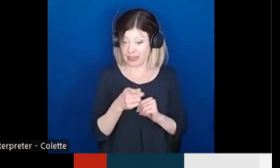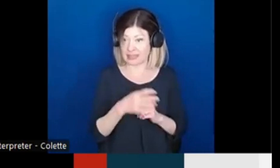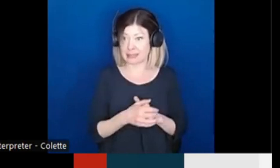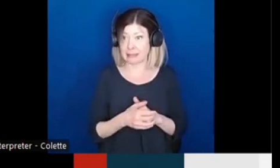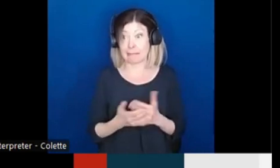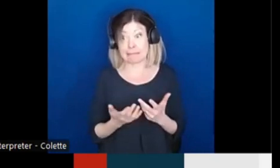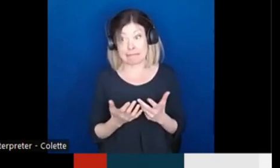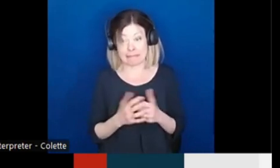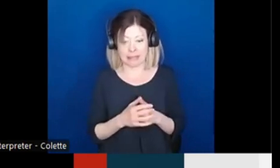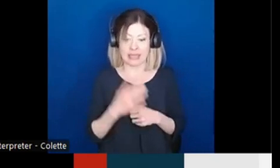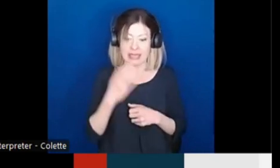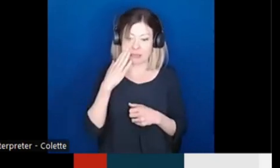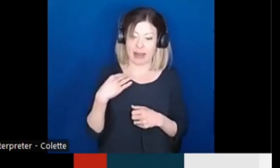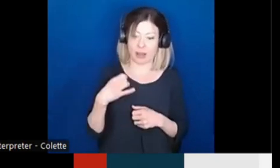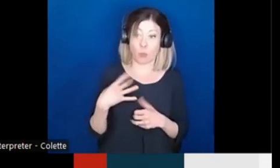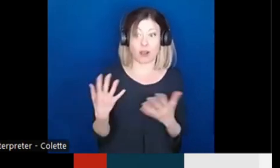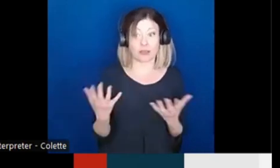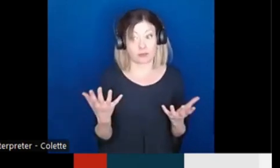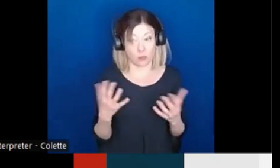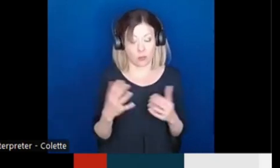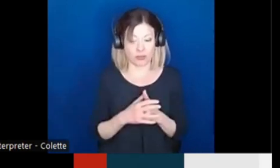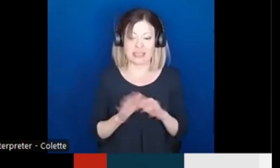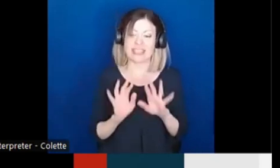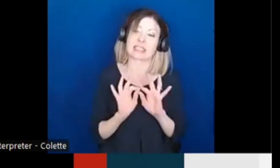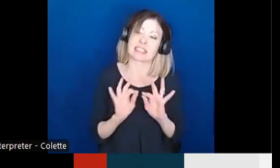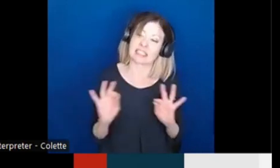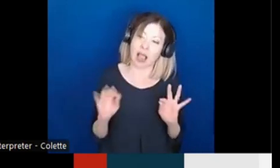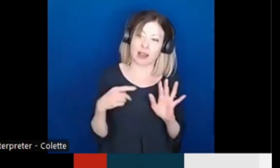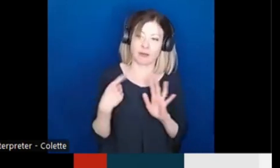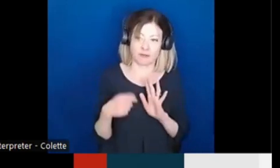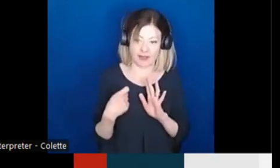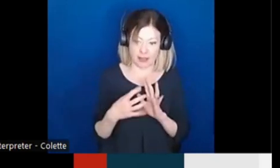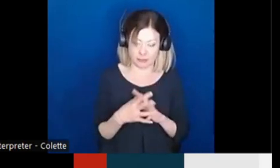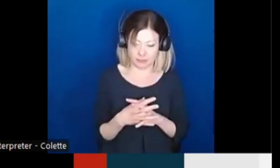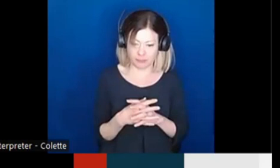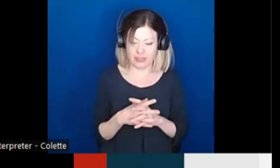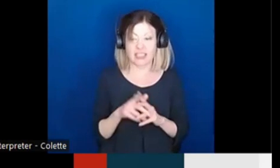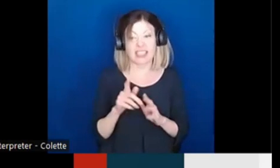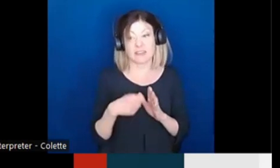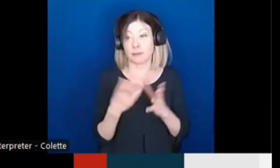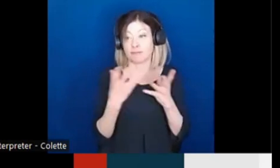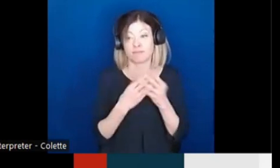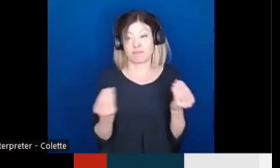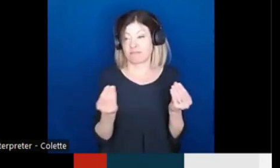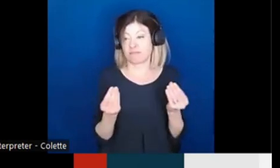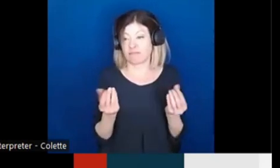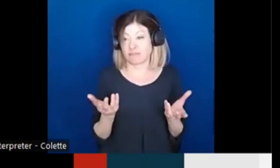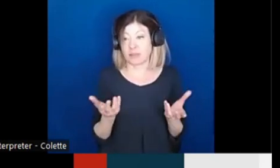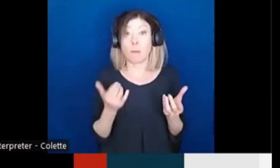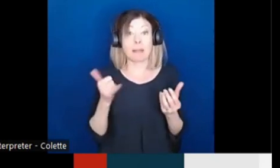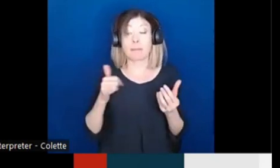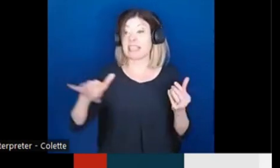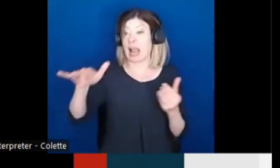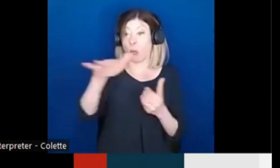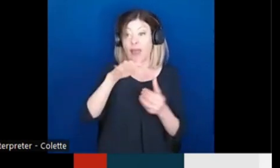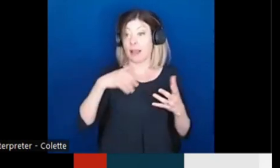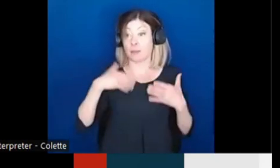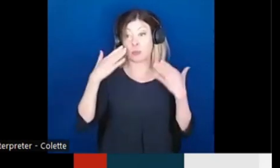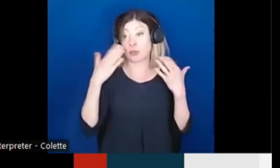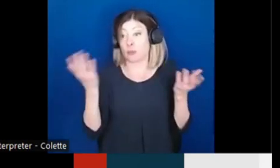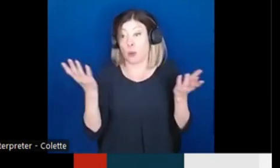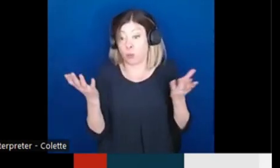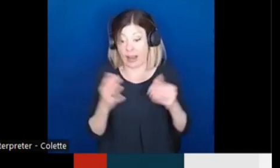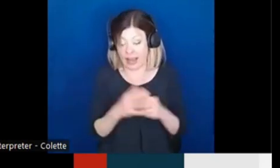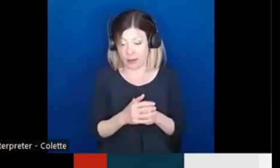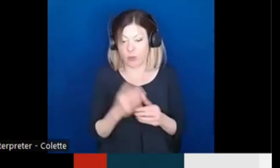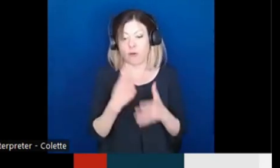So it's black and white. Obviously, it's a silent film. The film doesn't exist anymore. Maybe it does, but we don't know where it is, and we just got